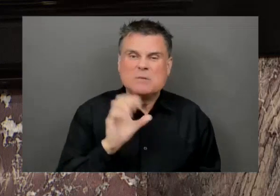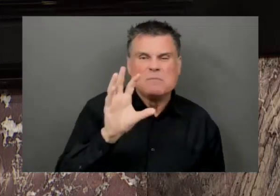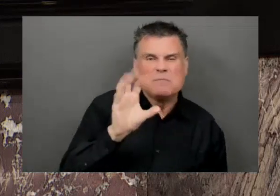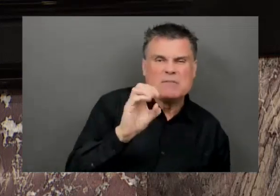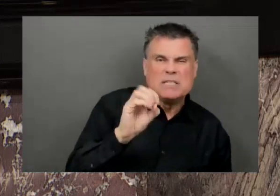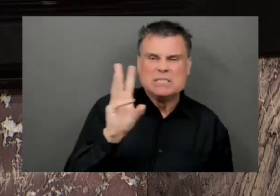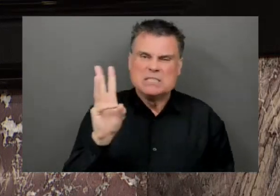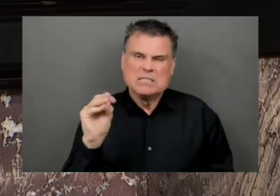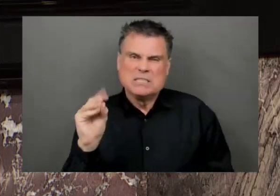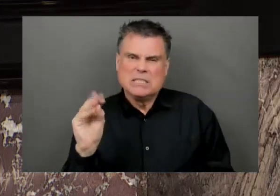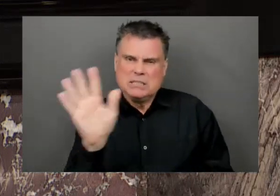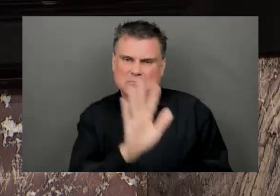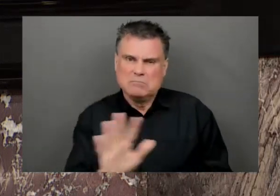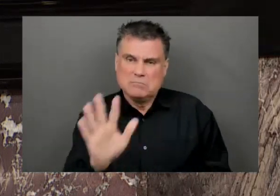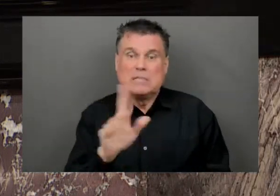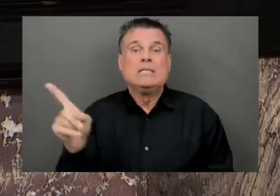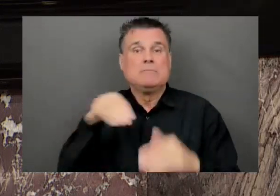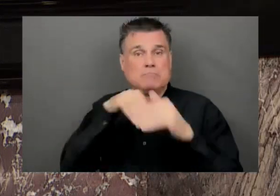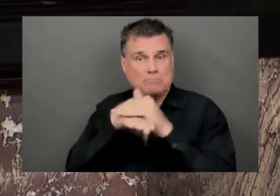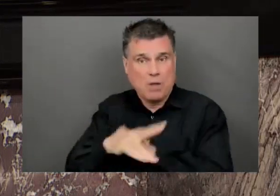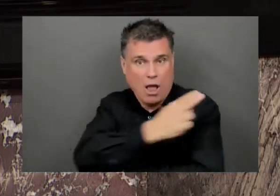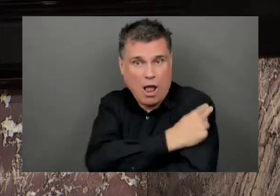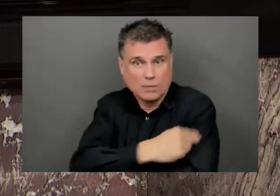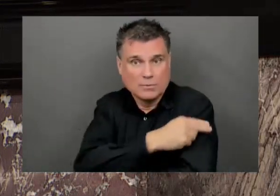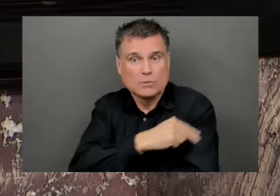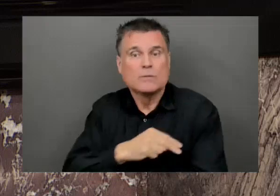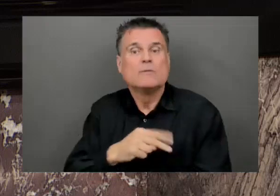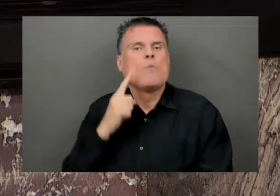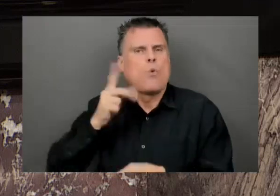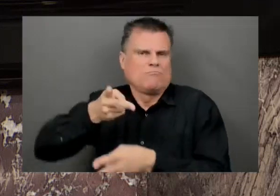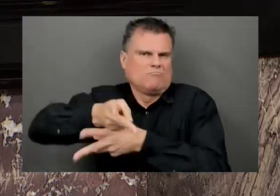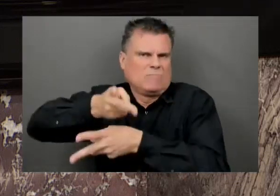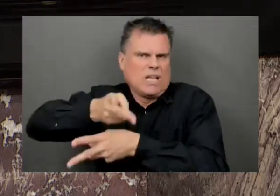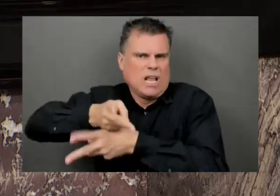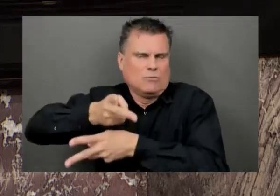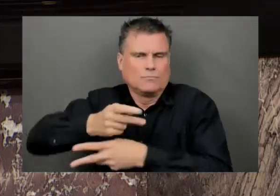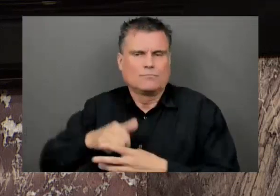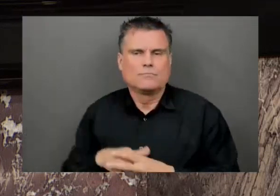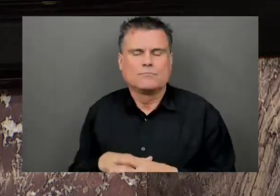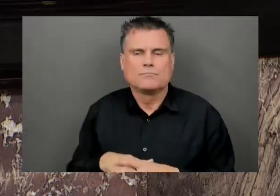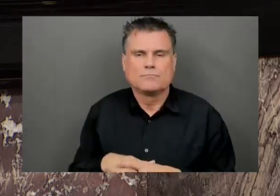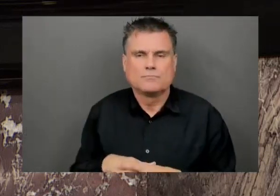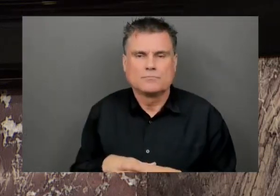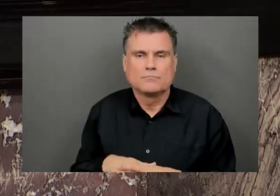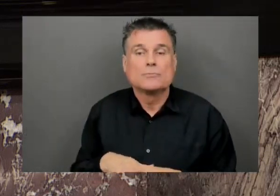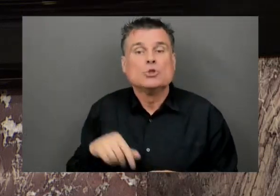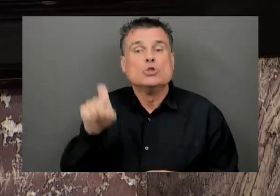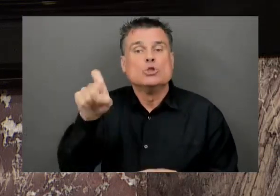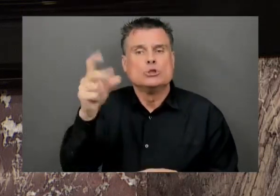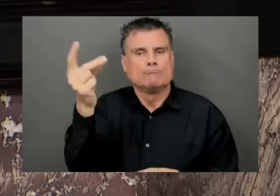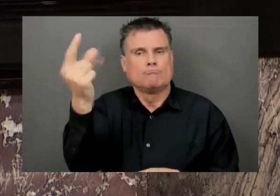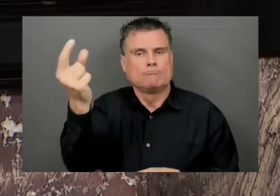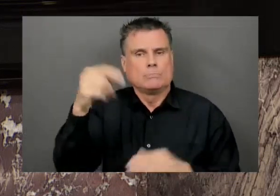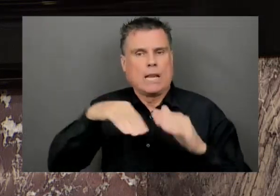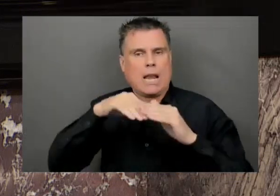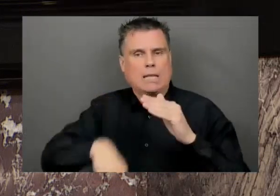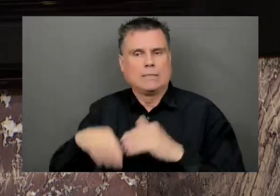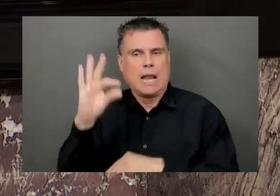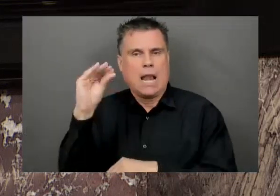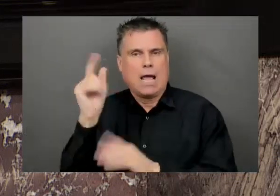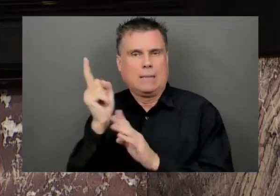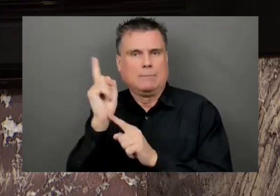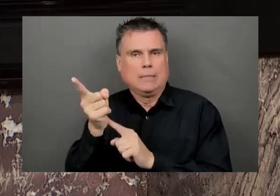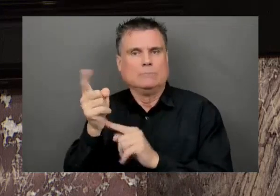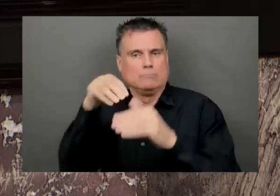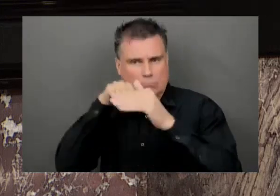to receive care. The clinical standard is care within 90 minutes. Patient 1, it took 3 phone calls for that patient